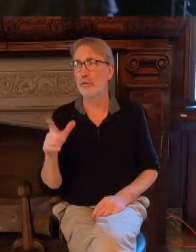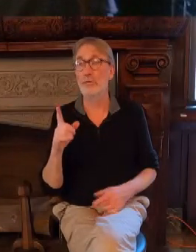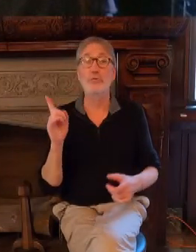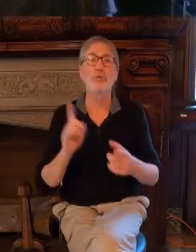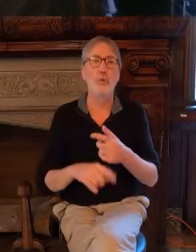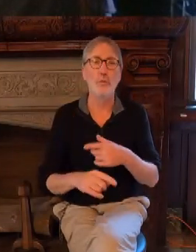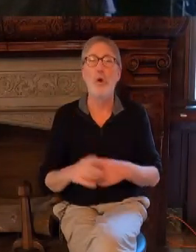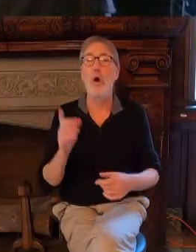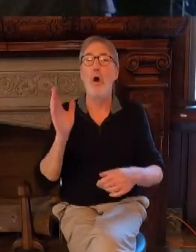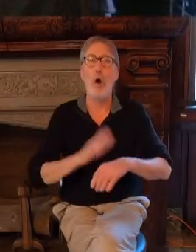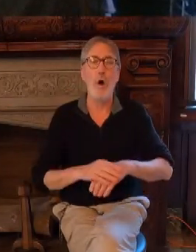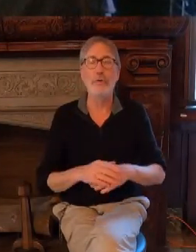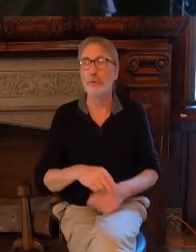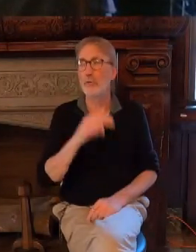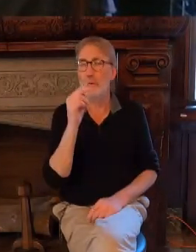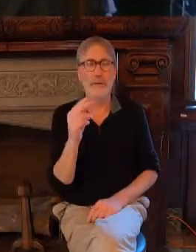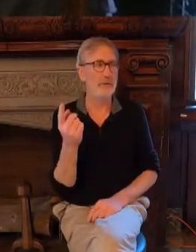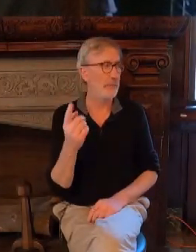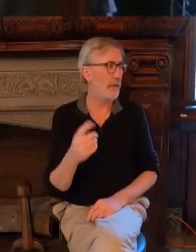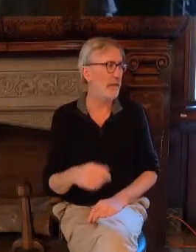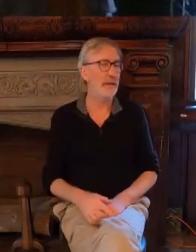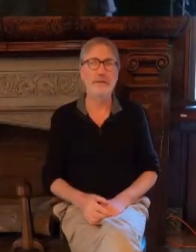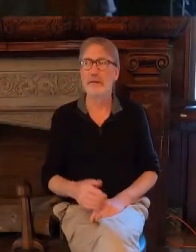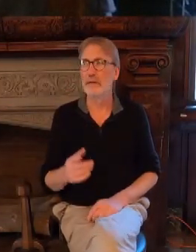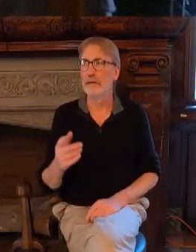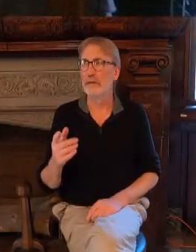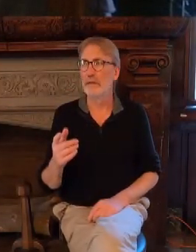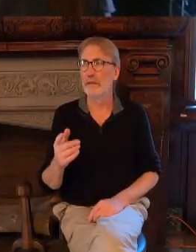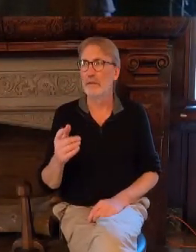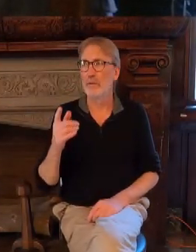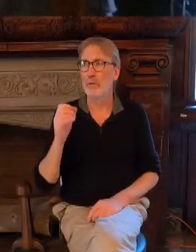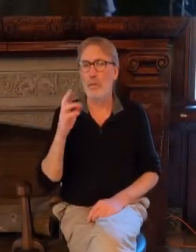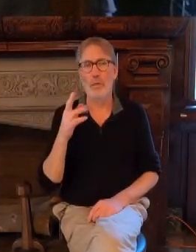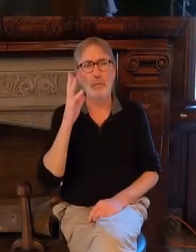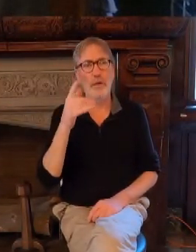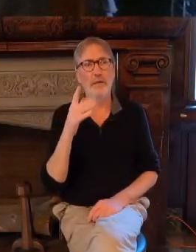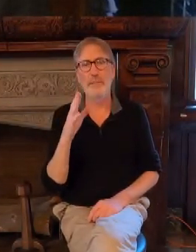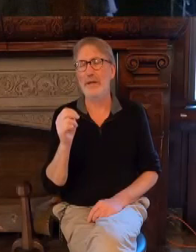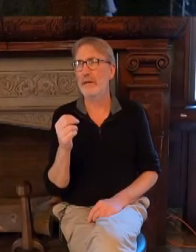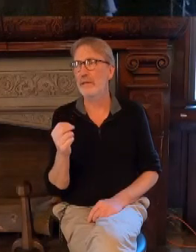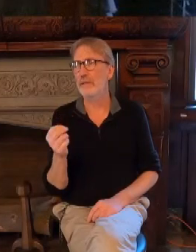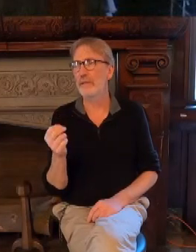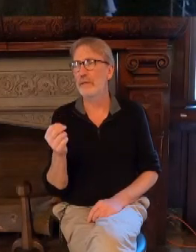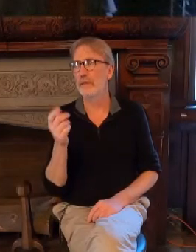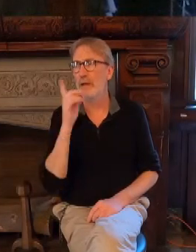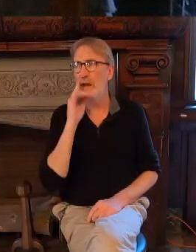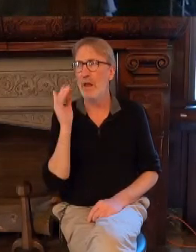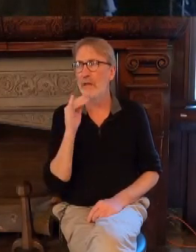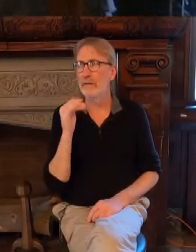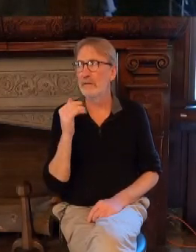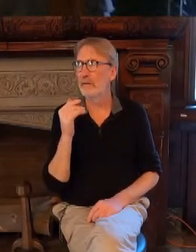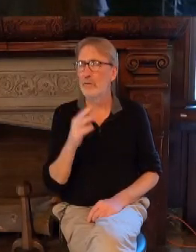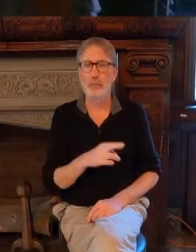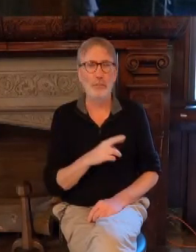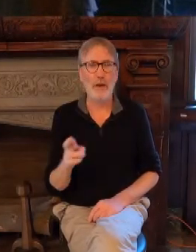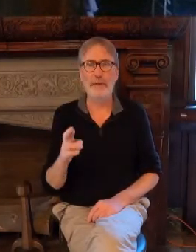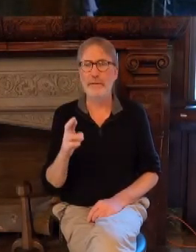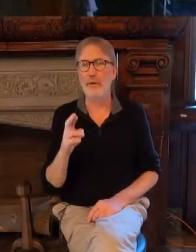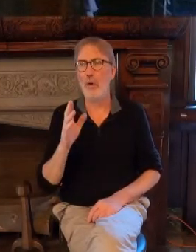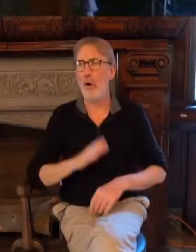and probably some of the others along the way, March, or would be right turns